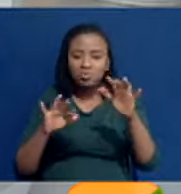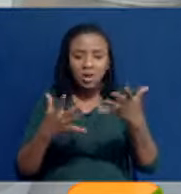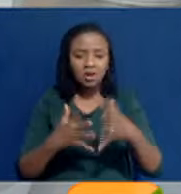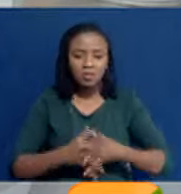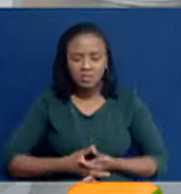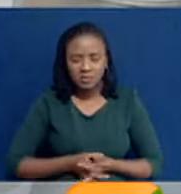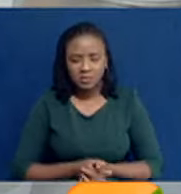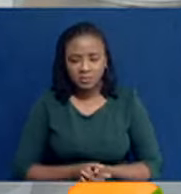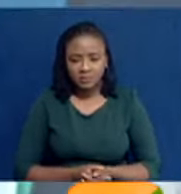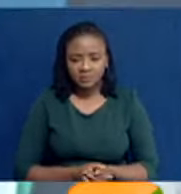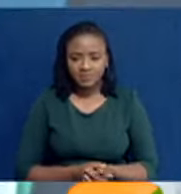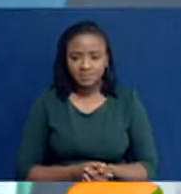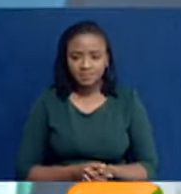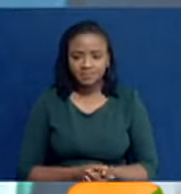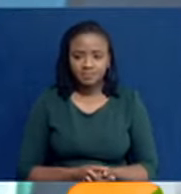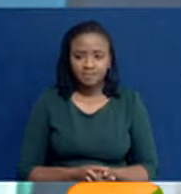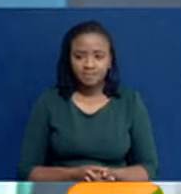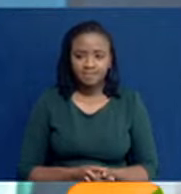thing.